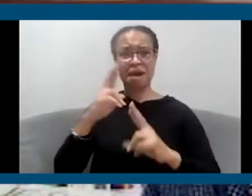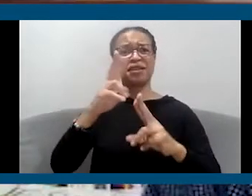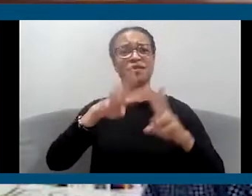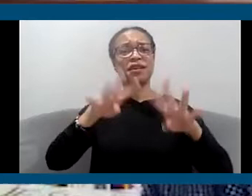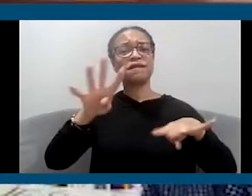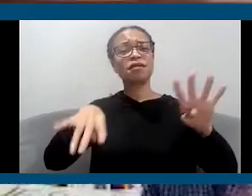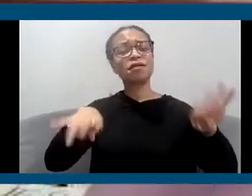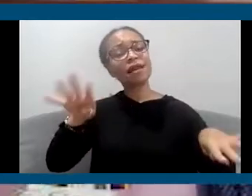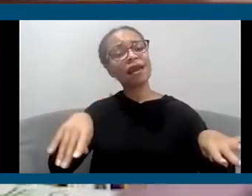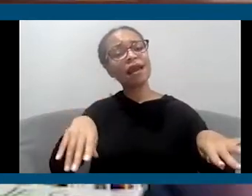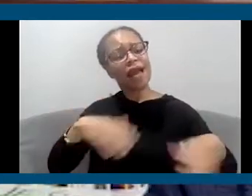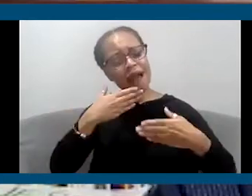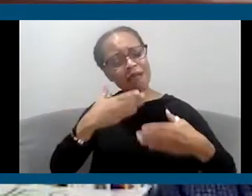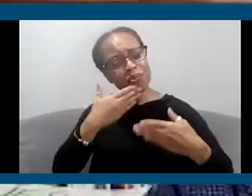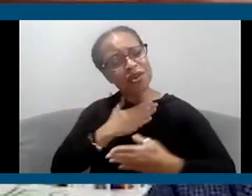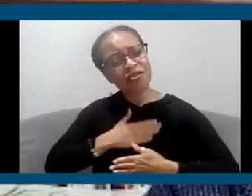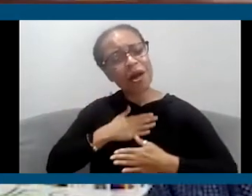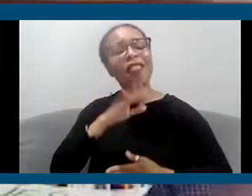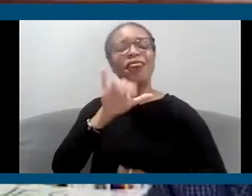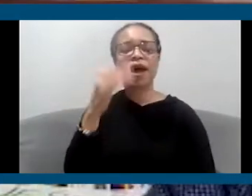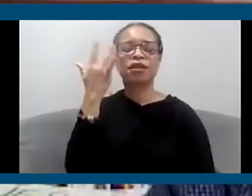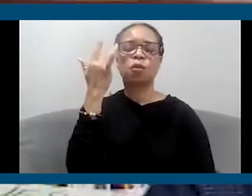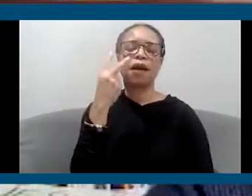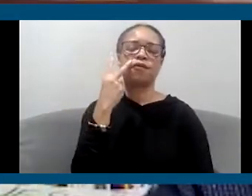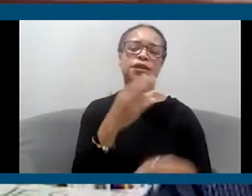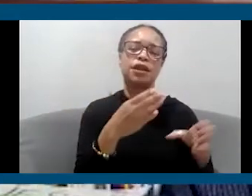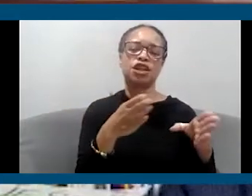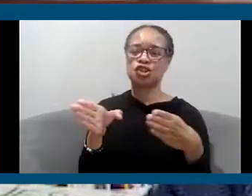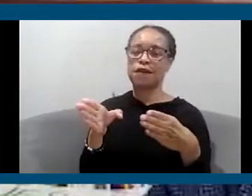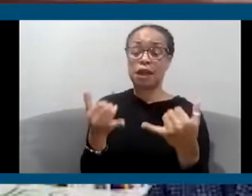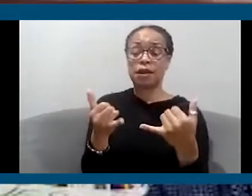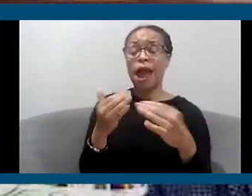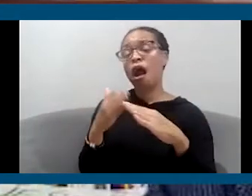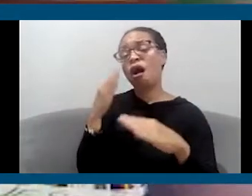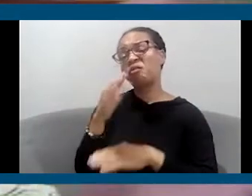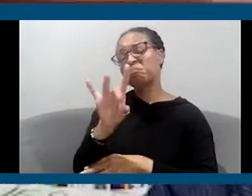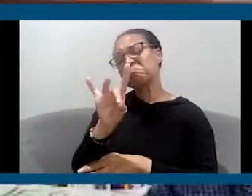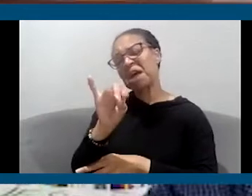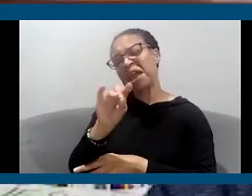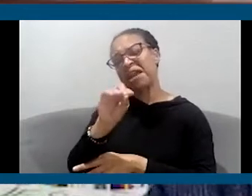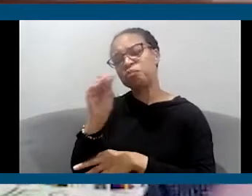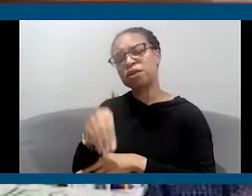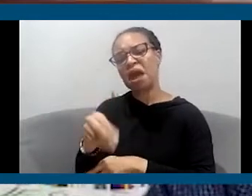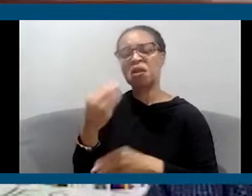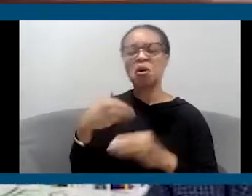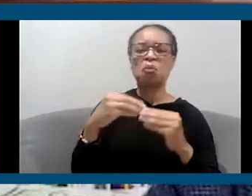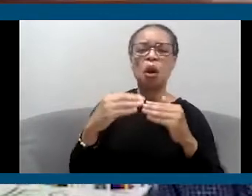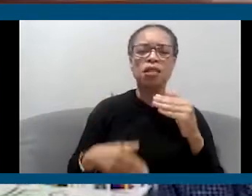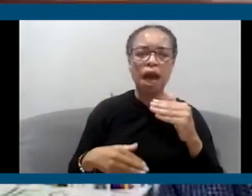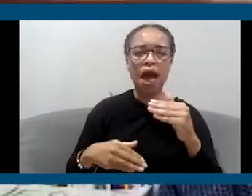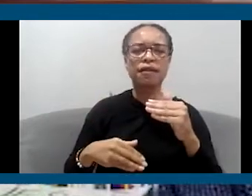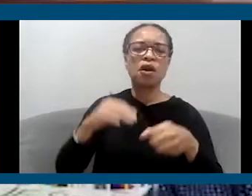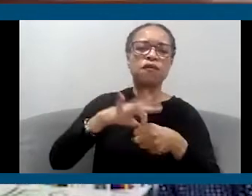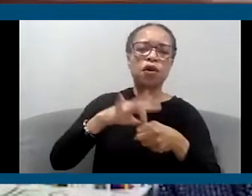appreciating it. That's why we've seen a shift over the years. Now almost 80% more or less have voted for Obama, for